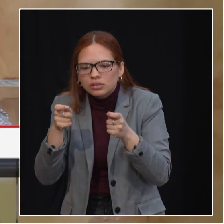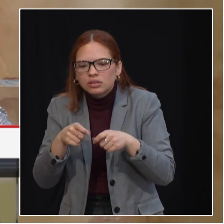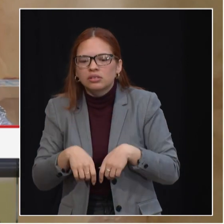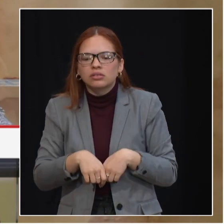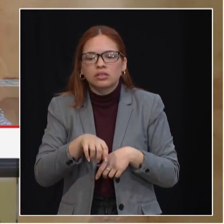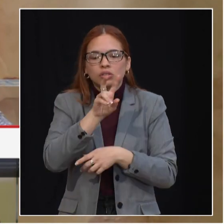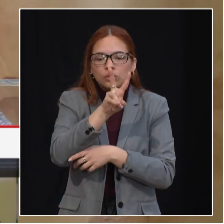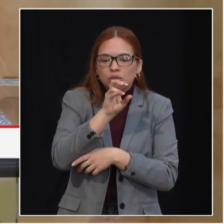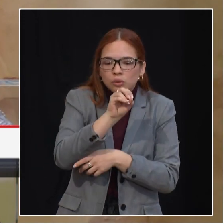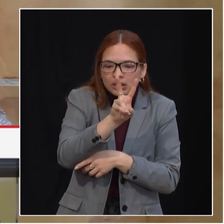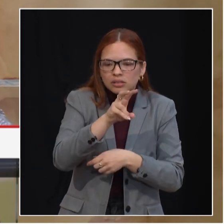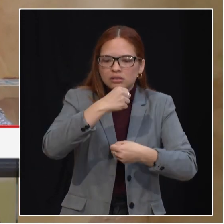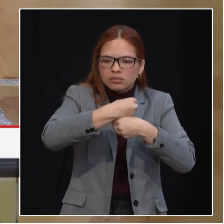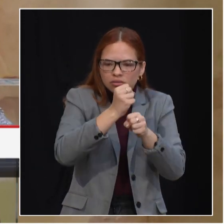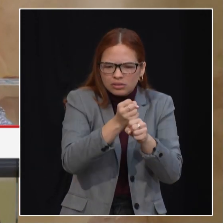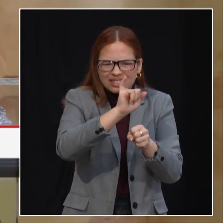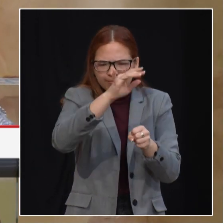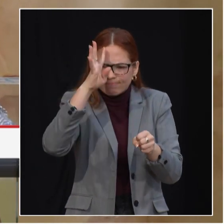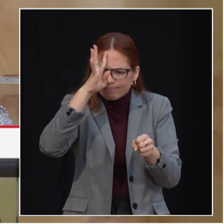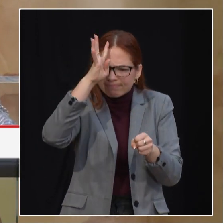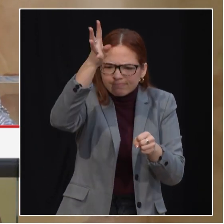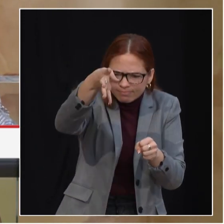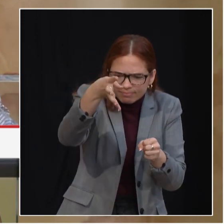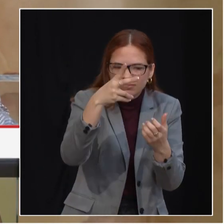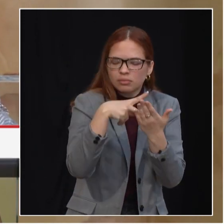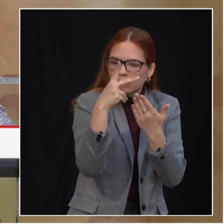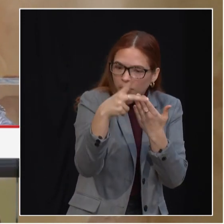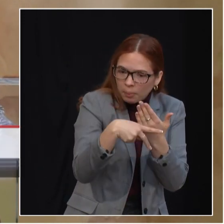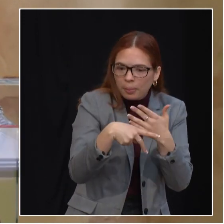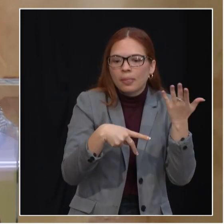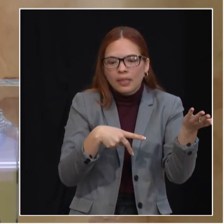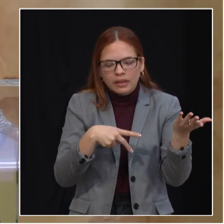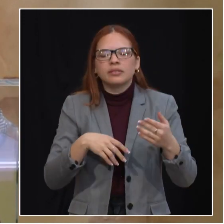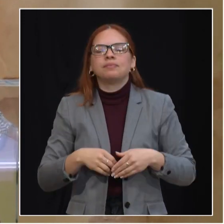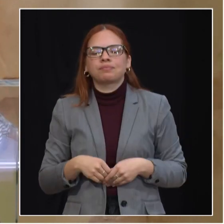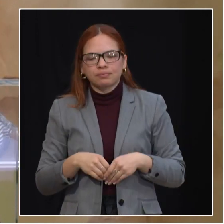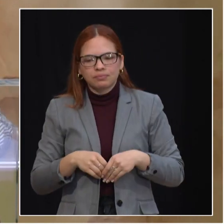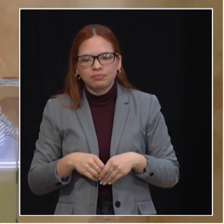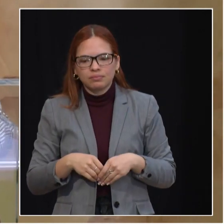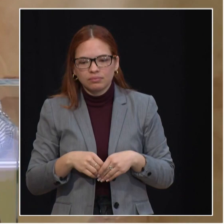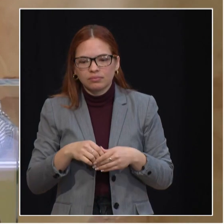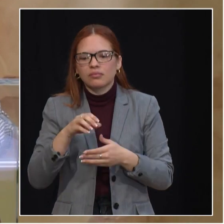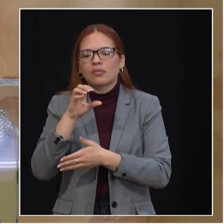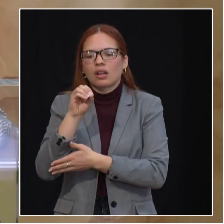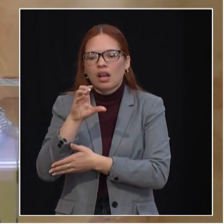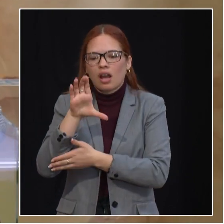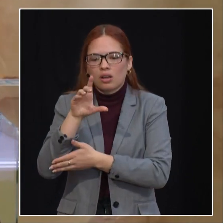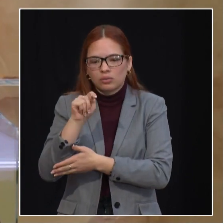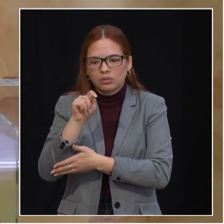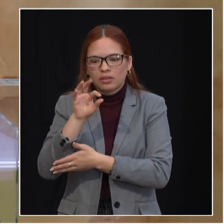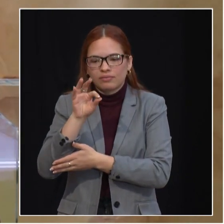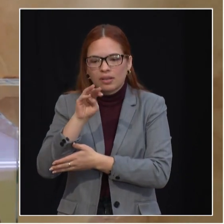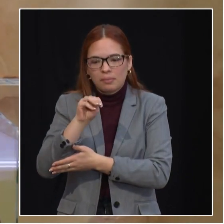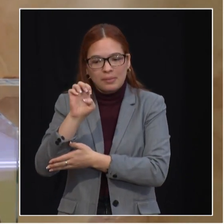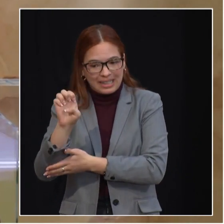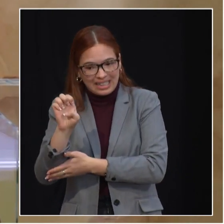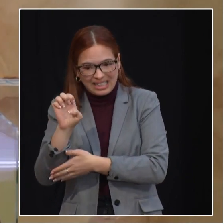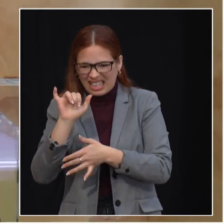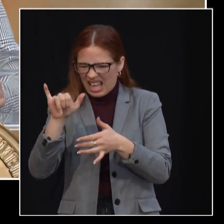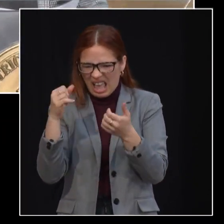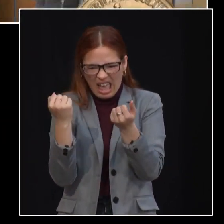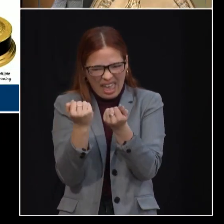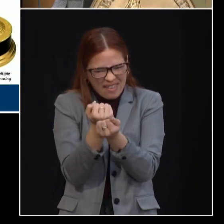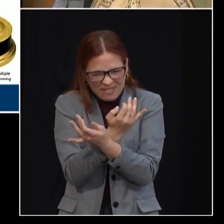initiative. OCTFME truly encompasses all things entertainment for the city and fuels the